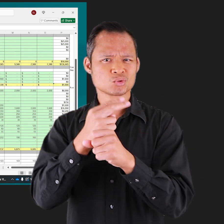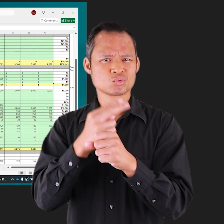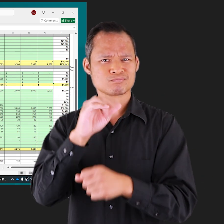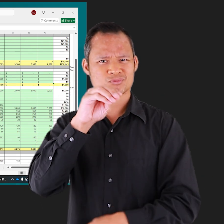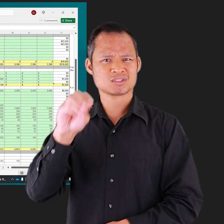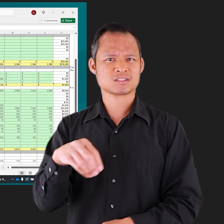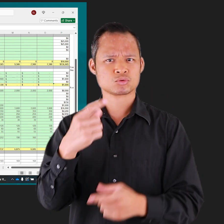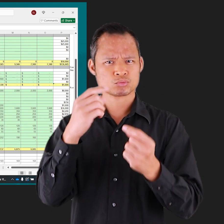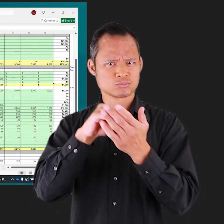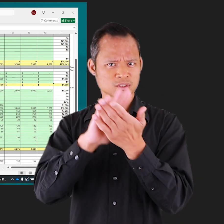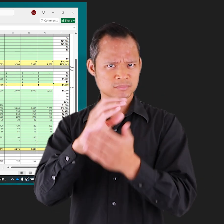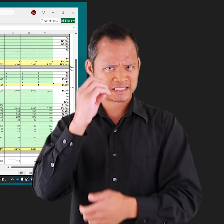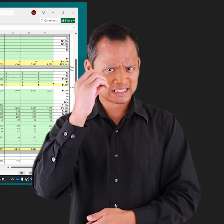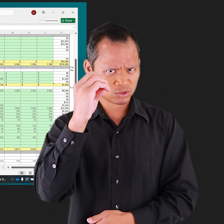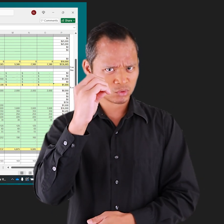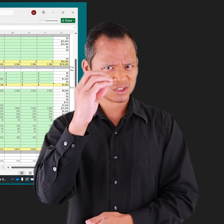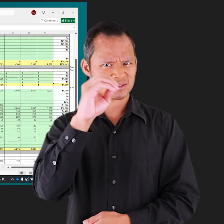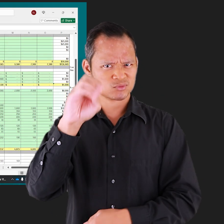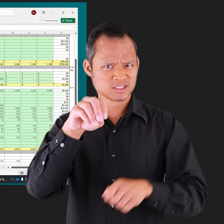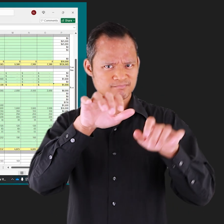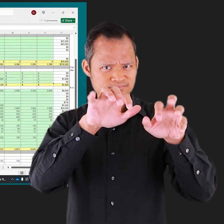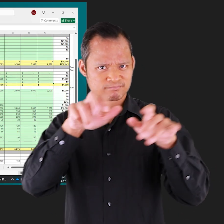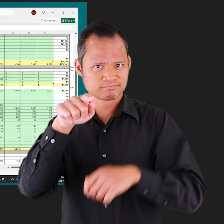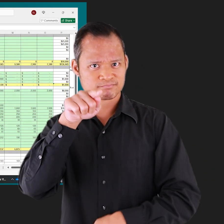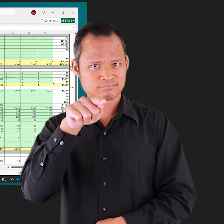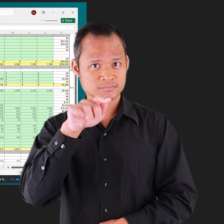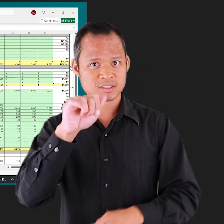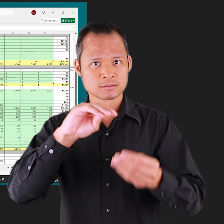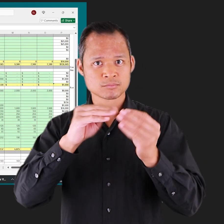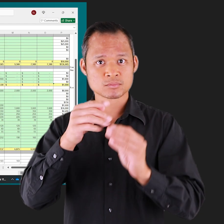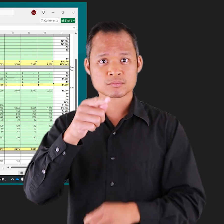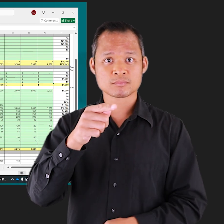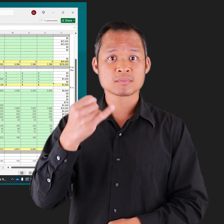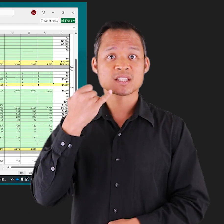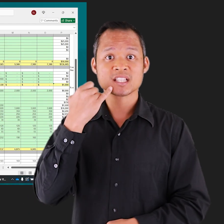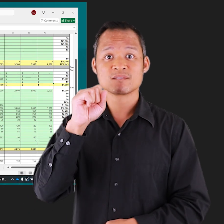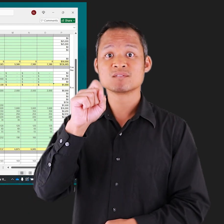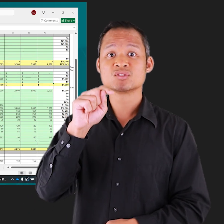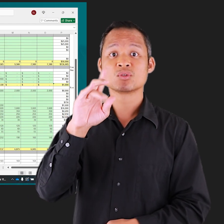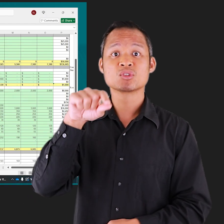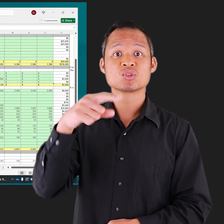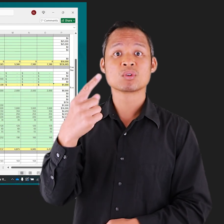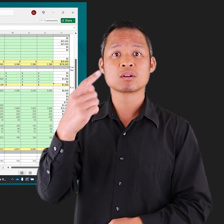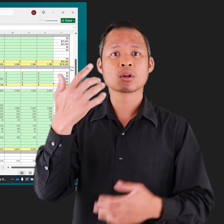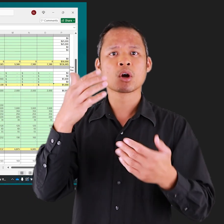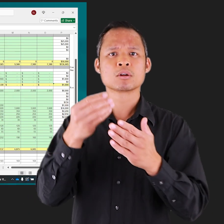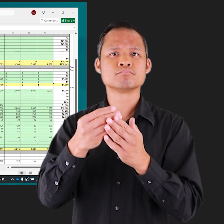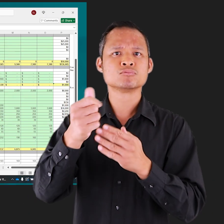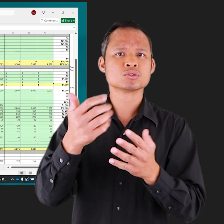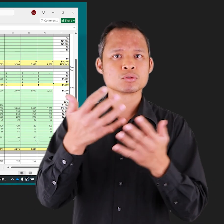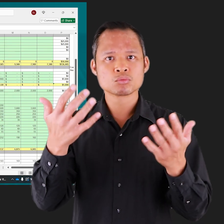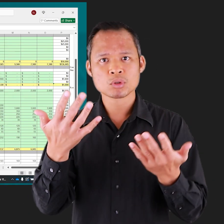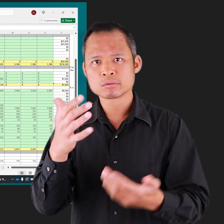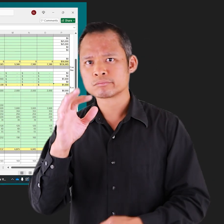then don't use the percentages. Just input 0% and manually write in the number. In the case of